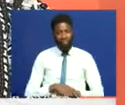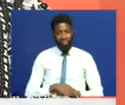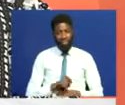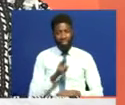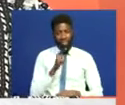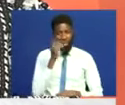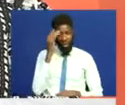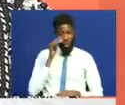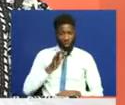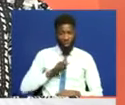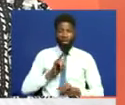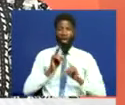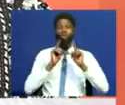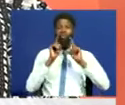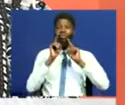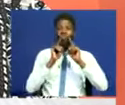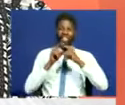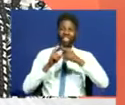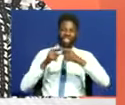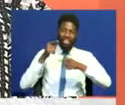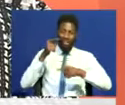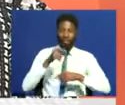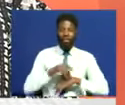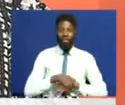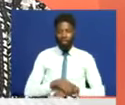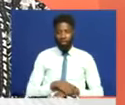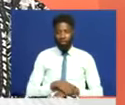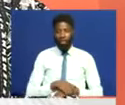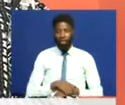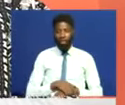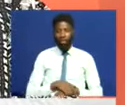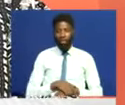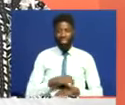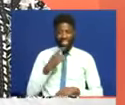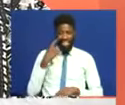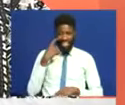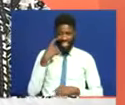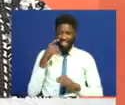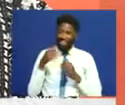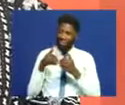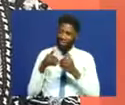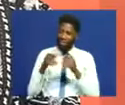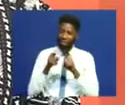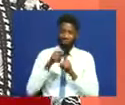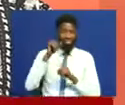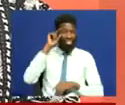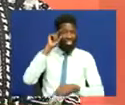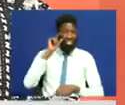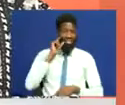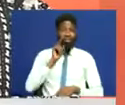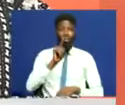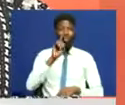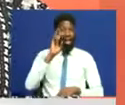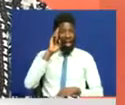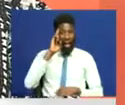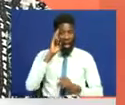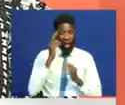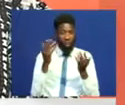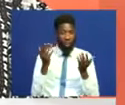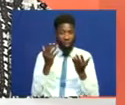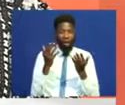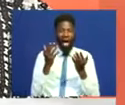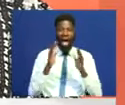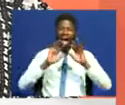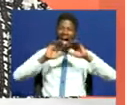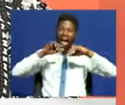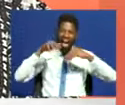femicide. One of the markers of femicide, when we're looking at both the sexual and the gender monitors, is the brutality of the killing, as